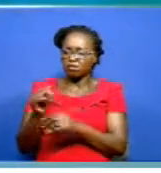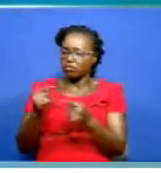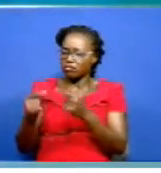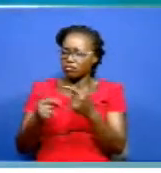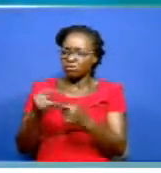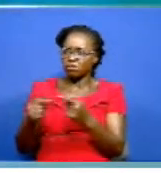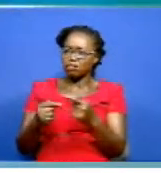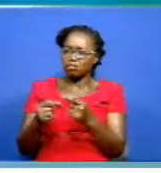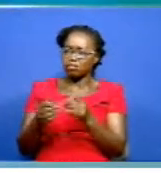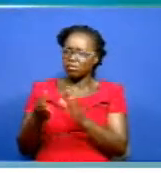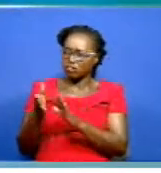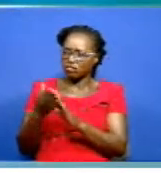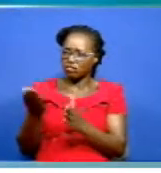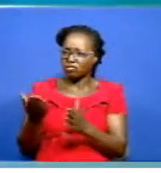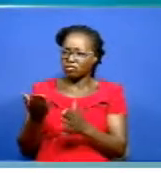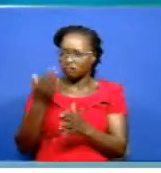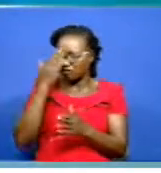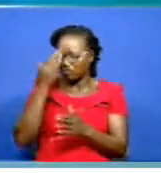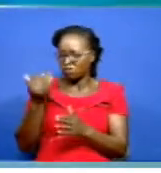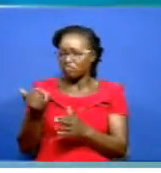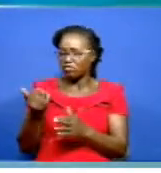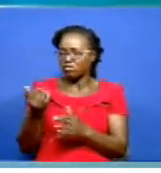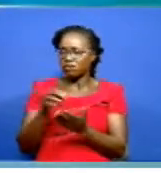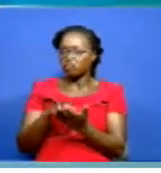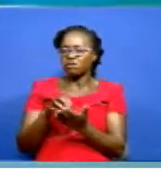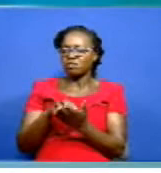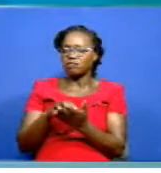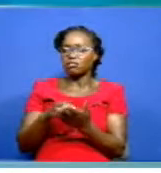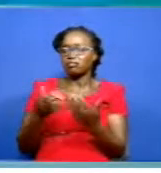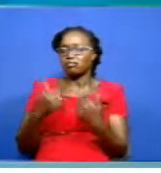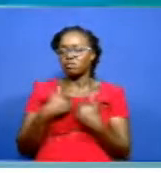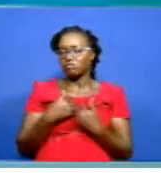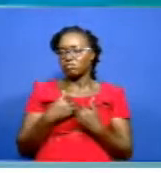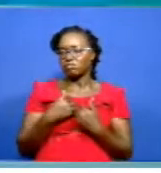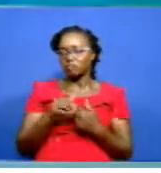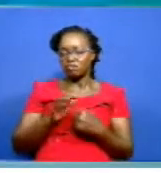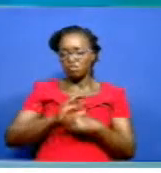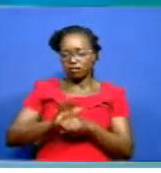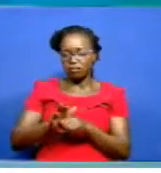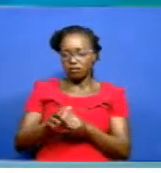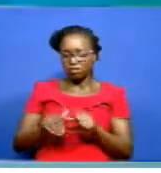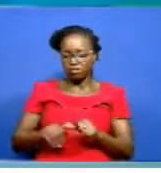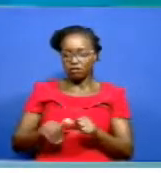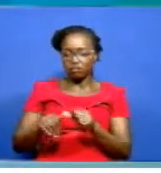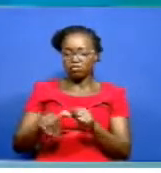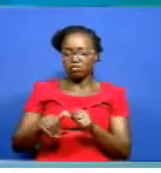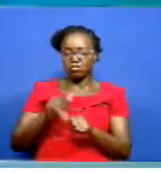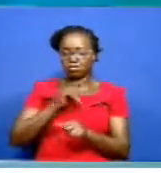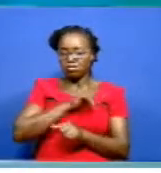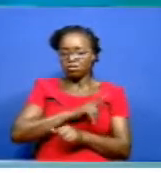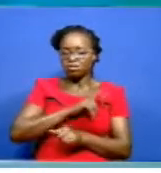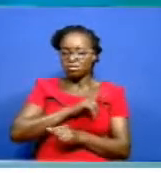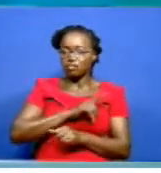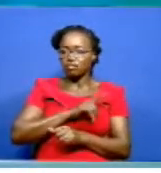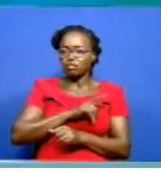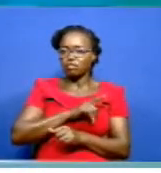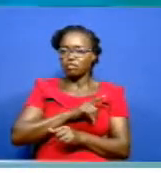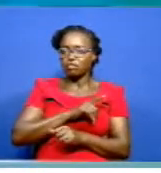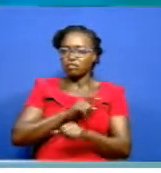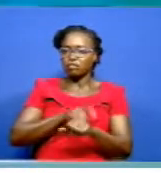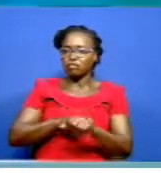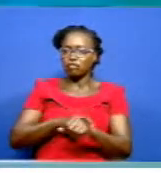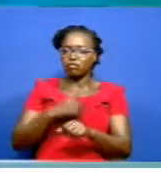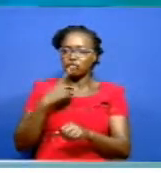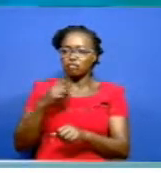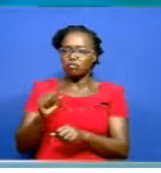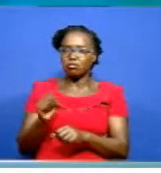been expedited because of the situation we are in. We're in a pandemic, so we don't have the luxury of time.